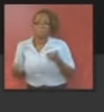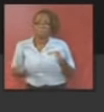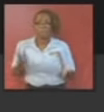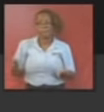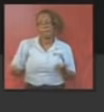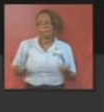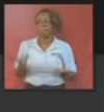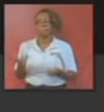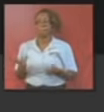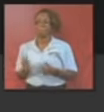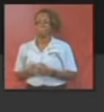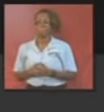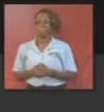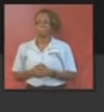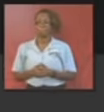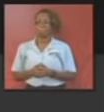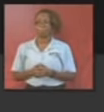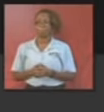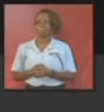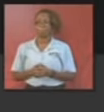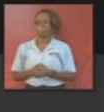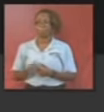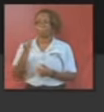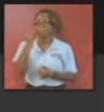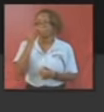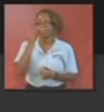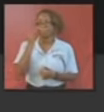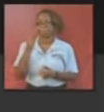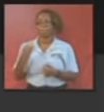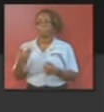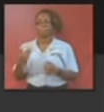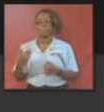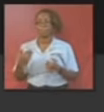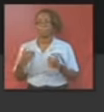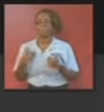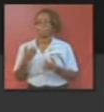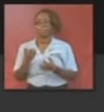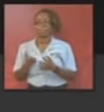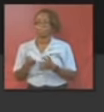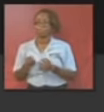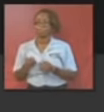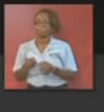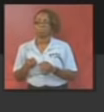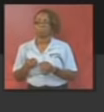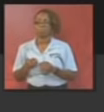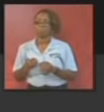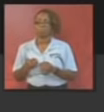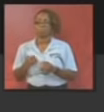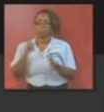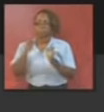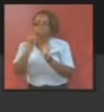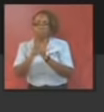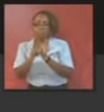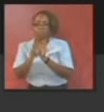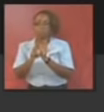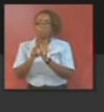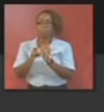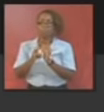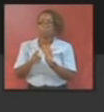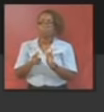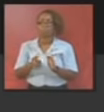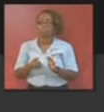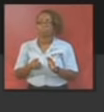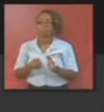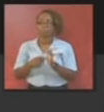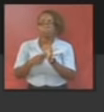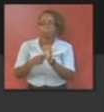some sort of FET event that was broadcast on social media where people didn't seem to, even though they were masked, they didn't seem to be adhering to certain types of the